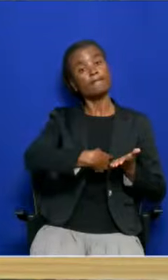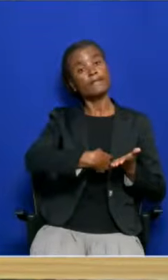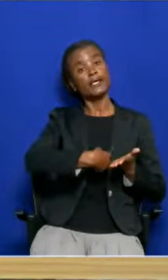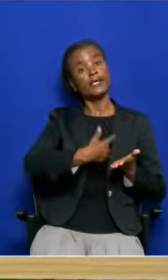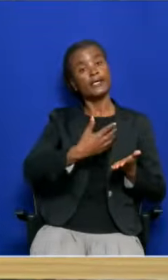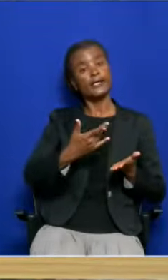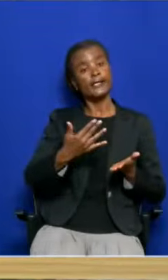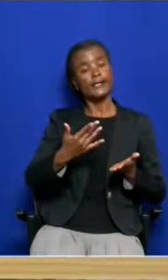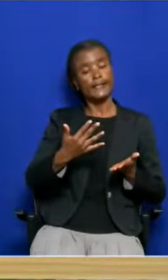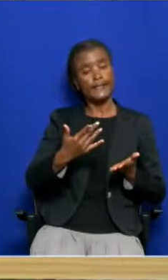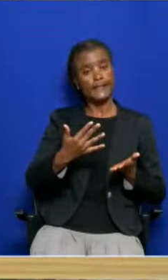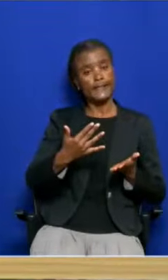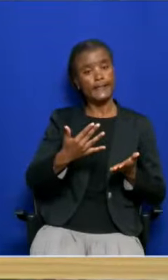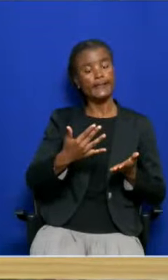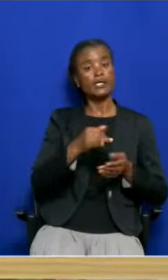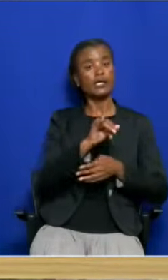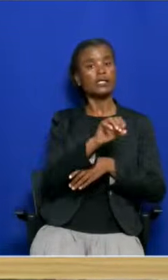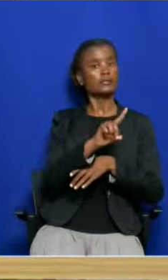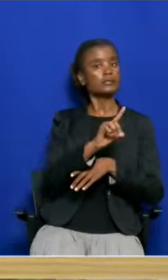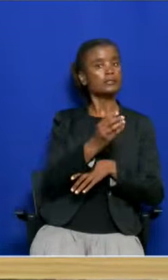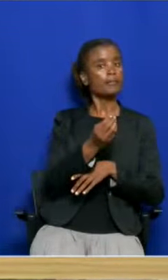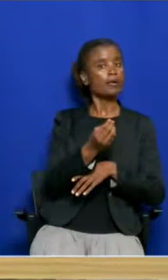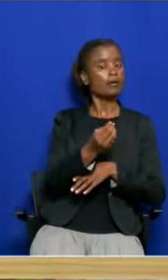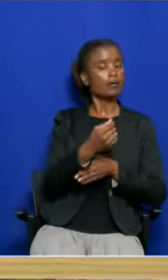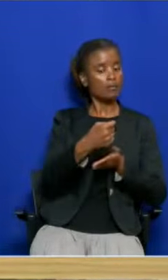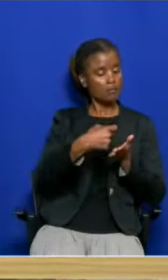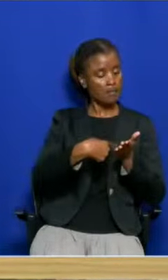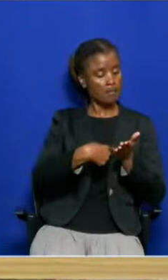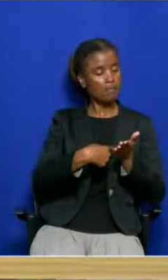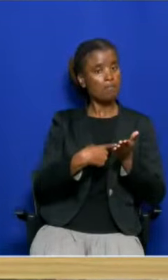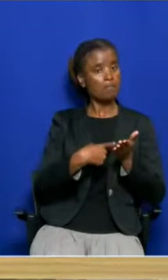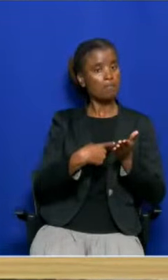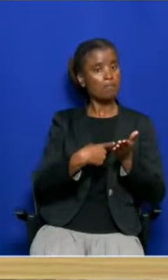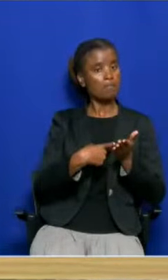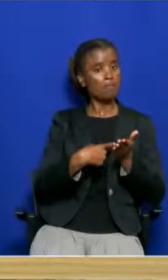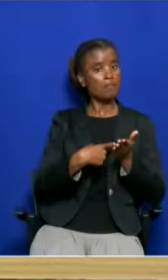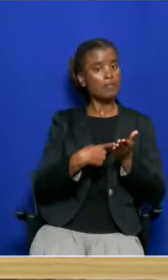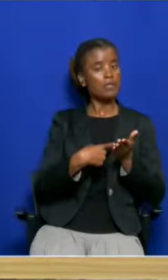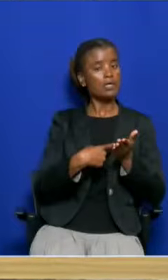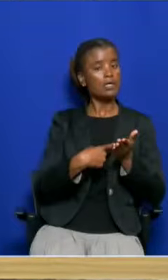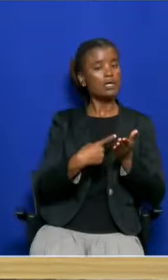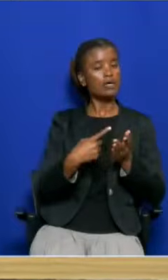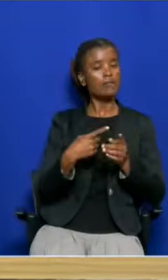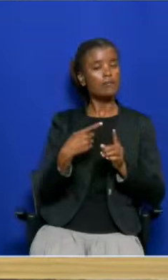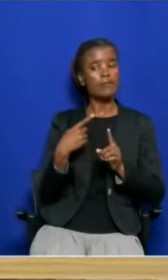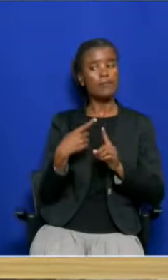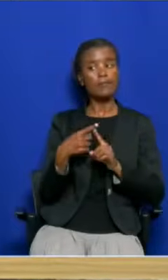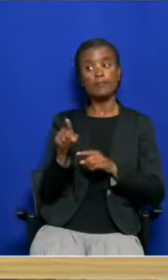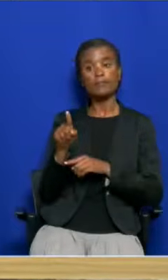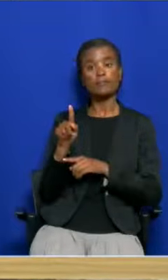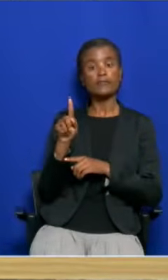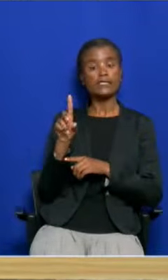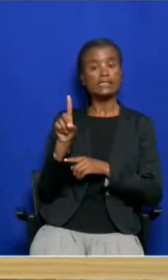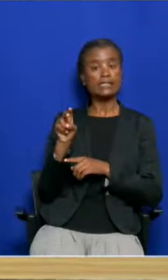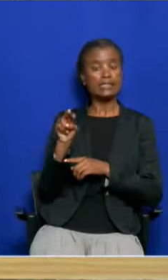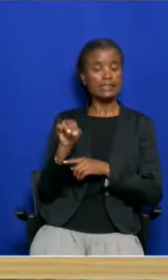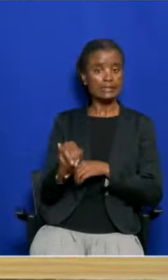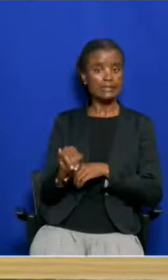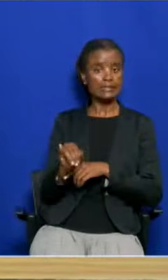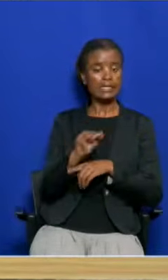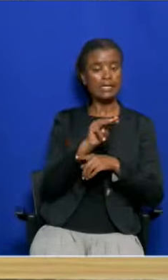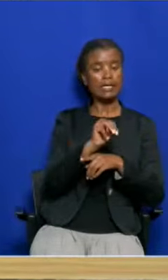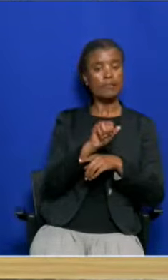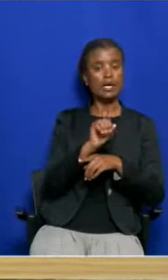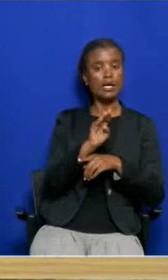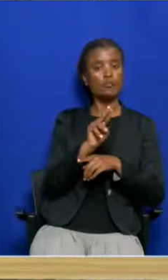the ID of ID number of Denima Busela to check if it